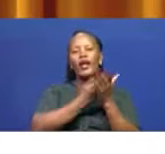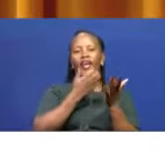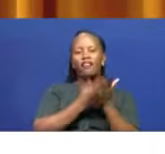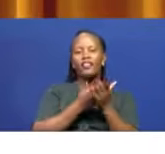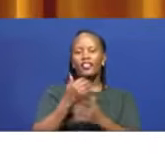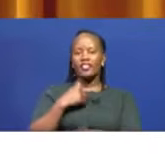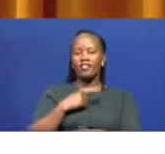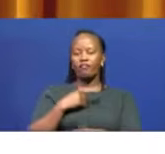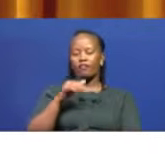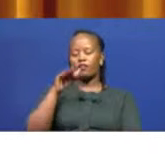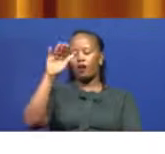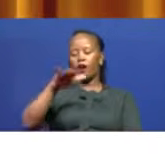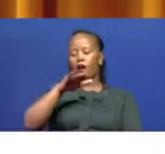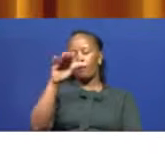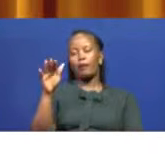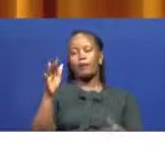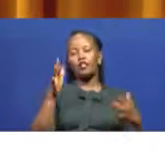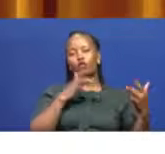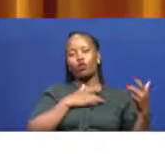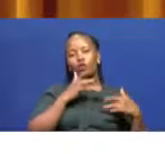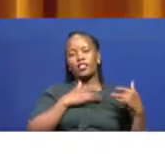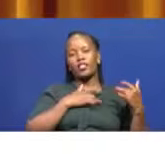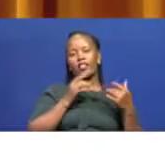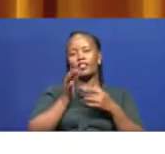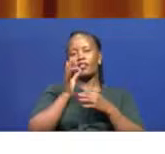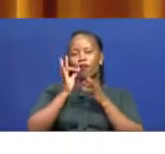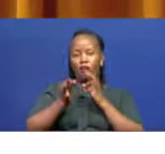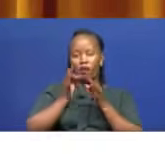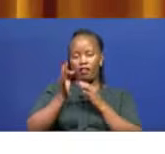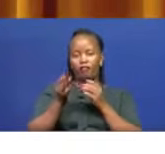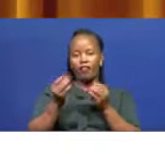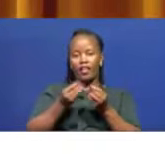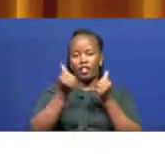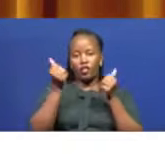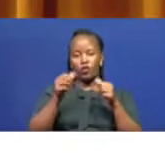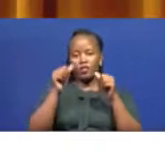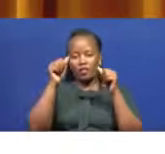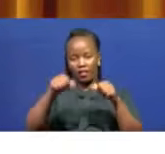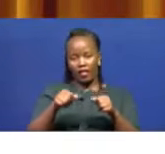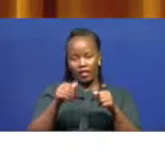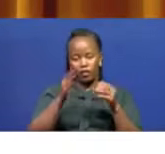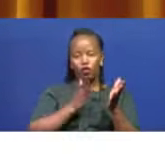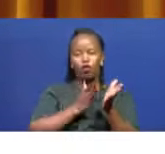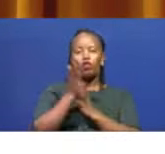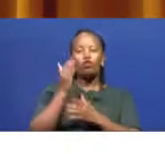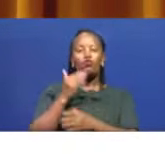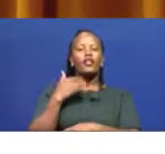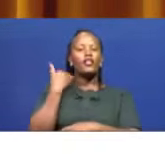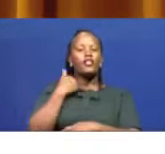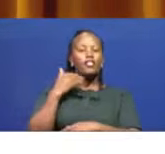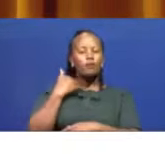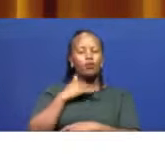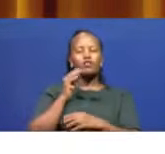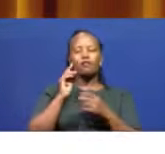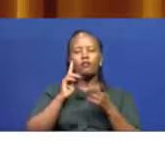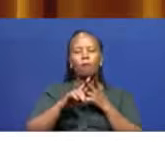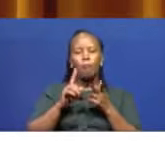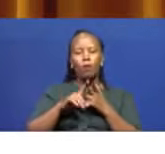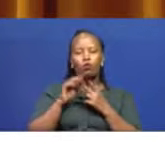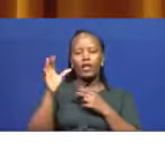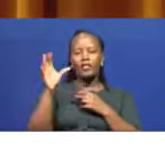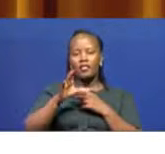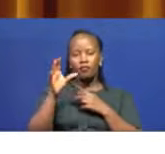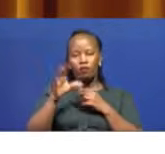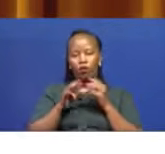Parliament considered whether the allegations could have been addressed through criminal investigation or civil